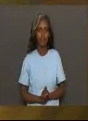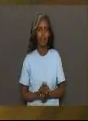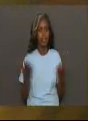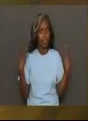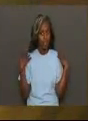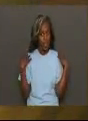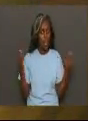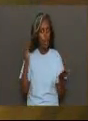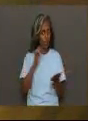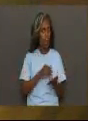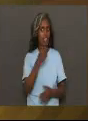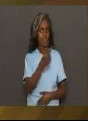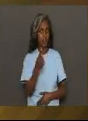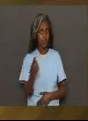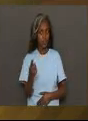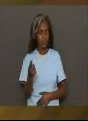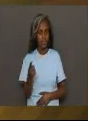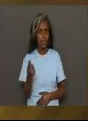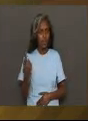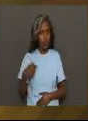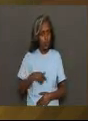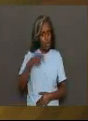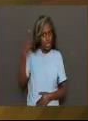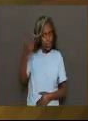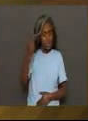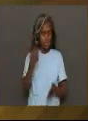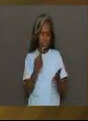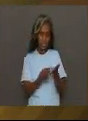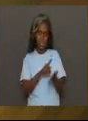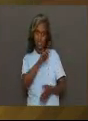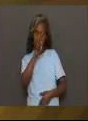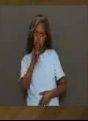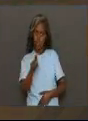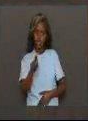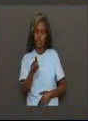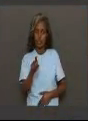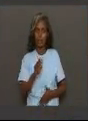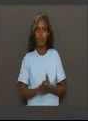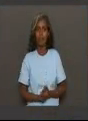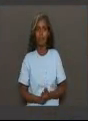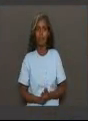Hello again, everyone. We are using this equation.